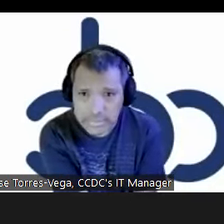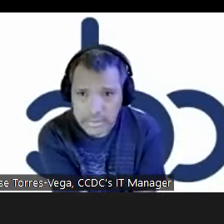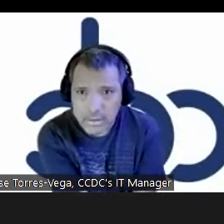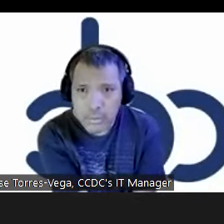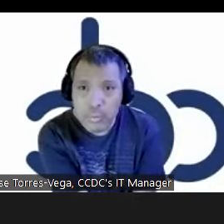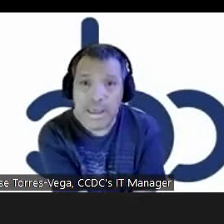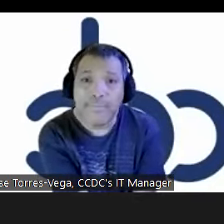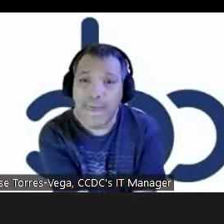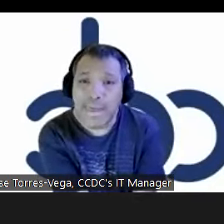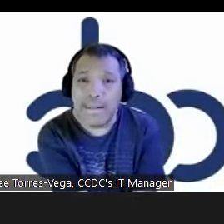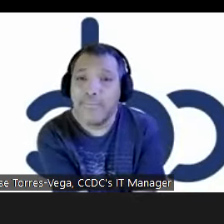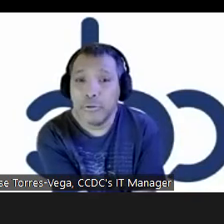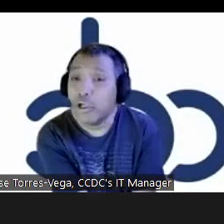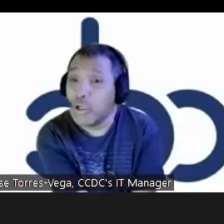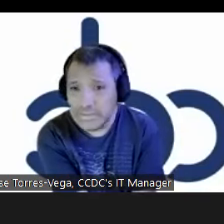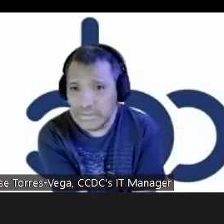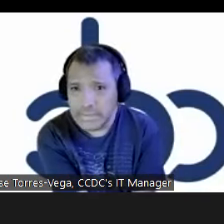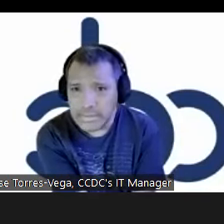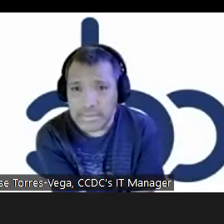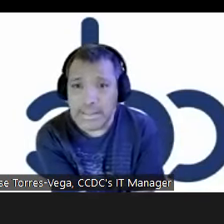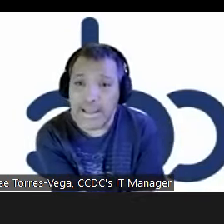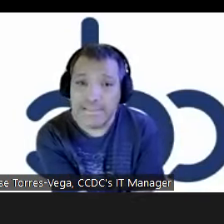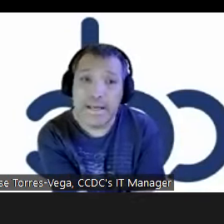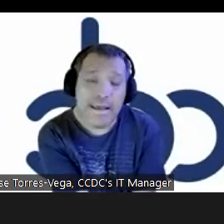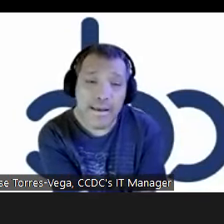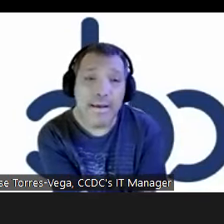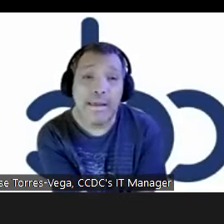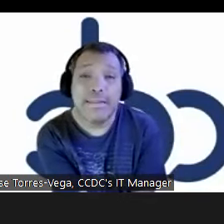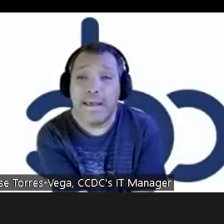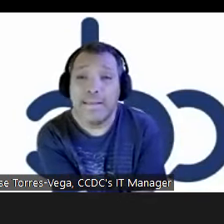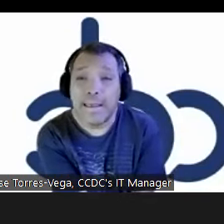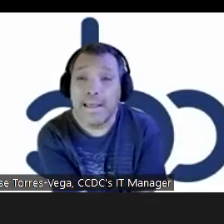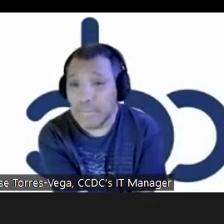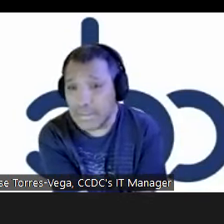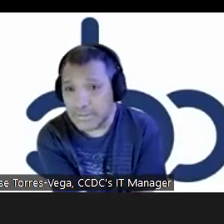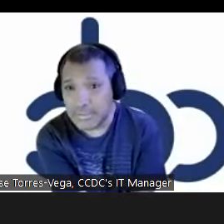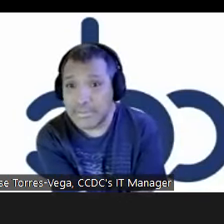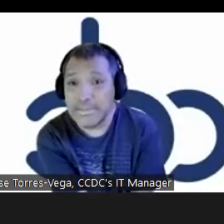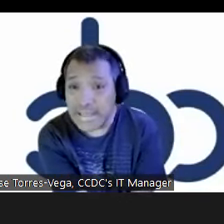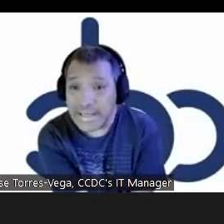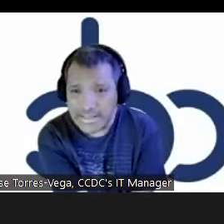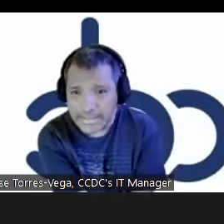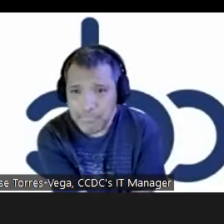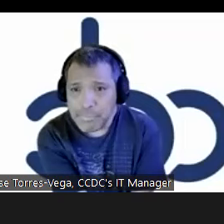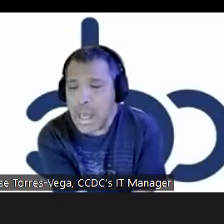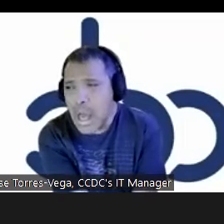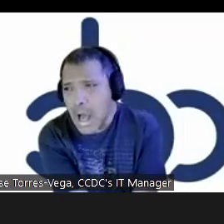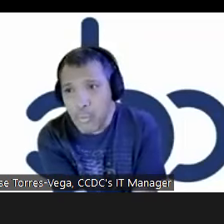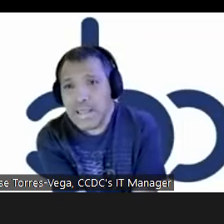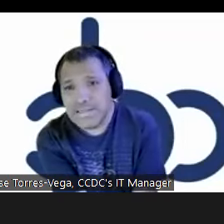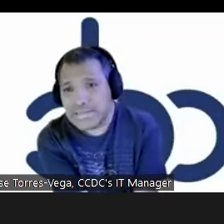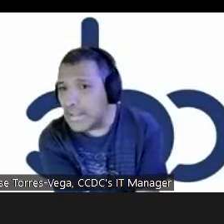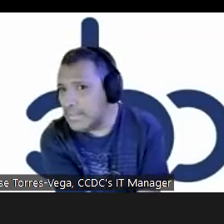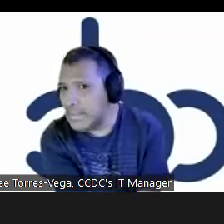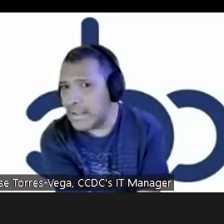because we advocated for choice in the case management redesign, and